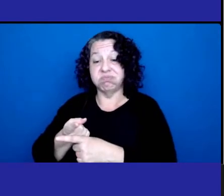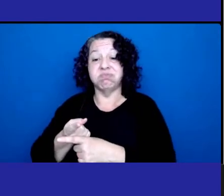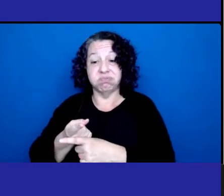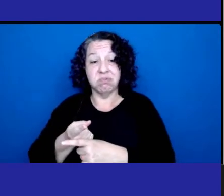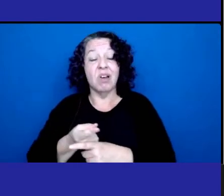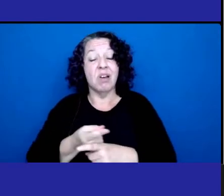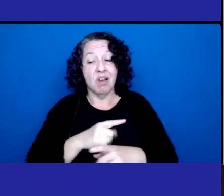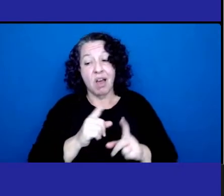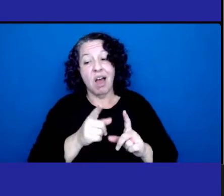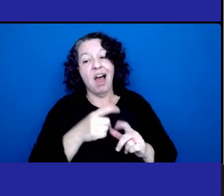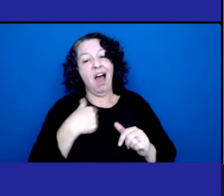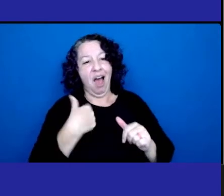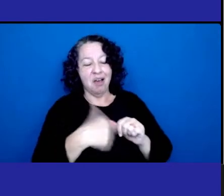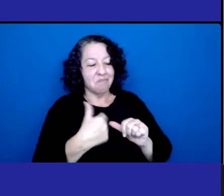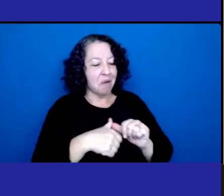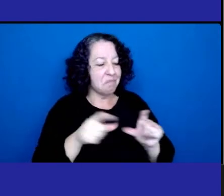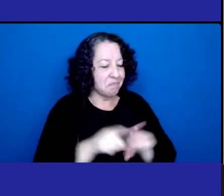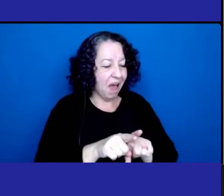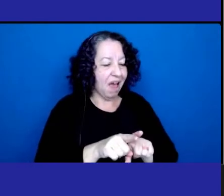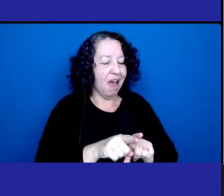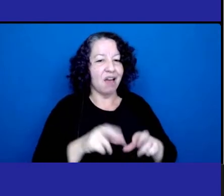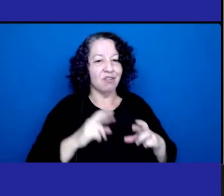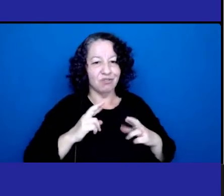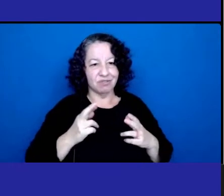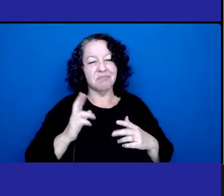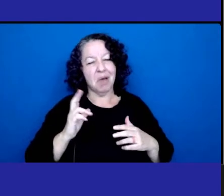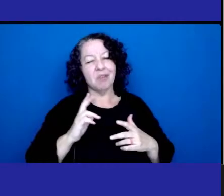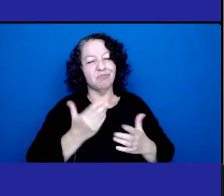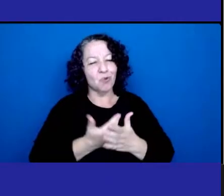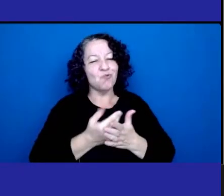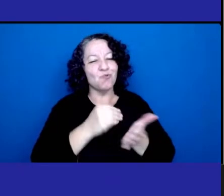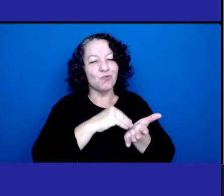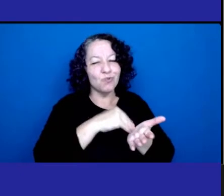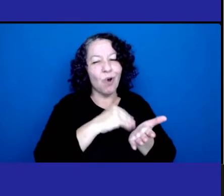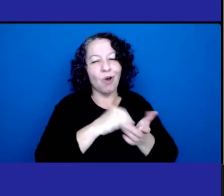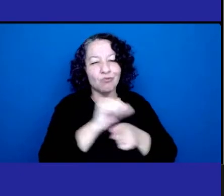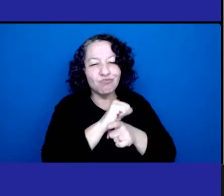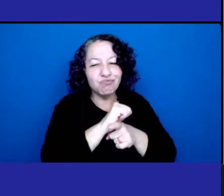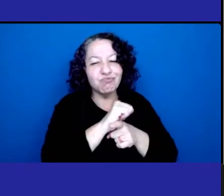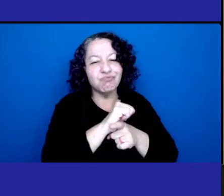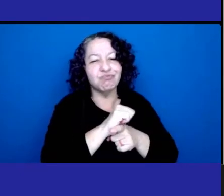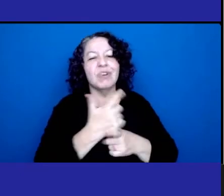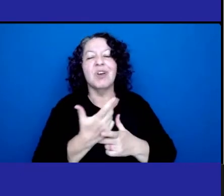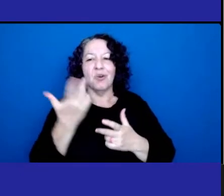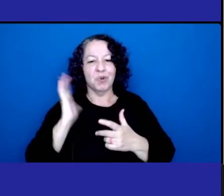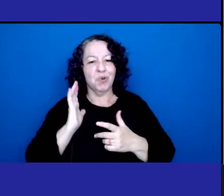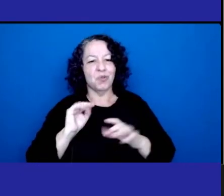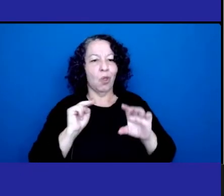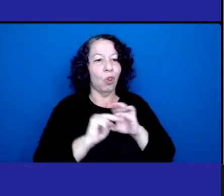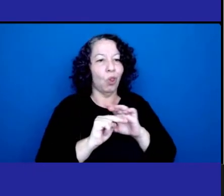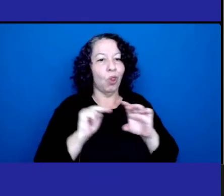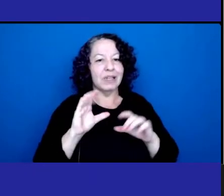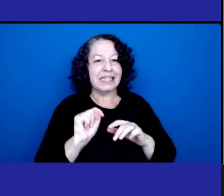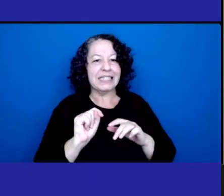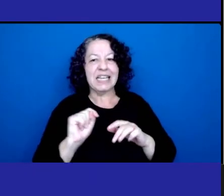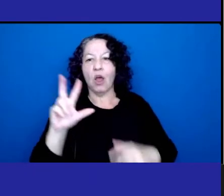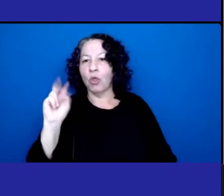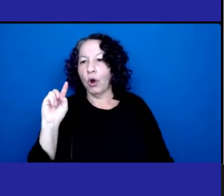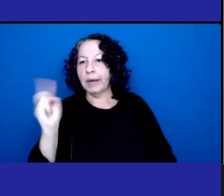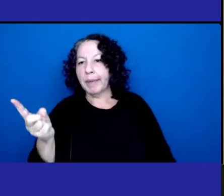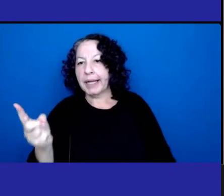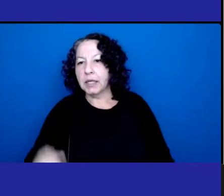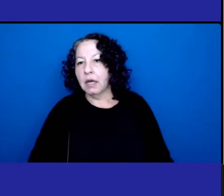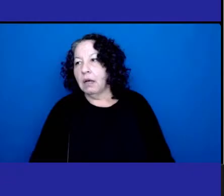I remember as a resident, we used to go to put people in the CT scan. That'd be like 30 minutes. Yeah. Right. To do this